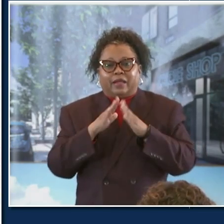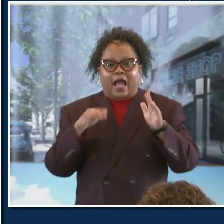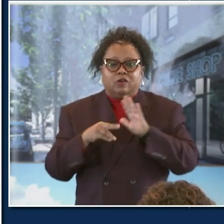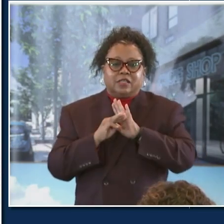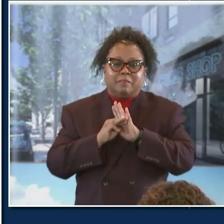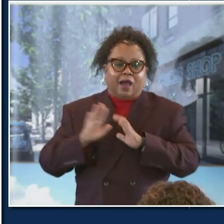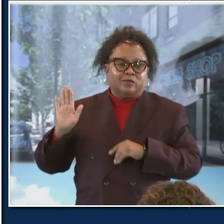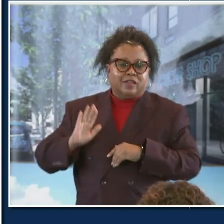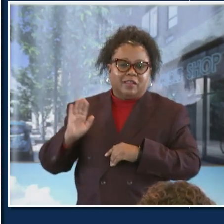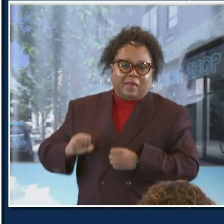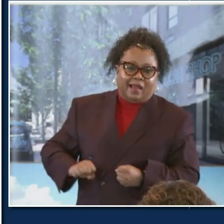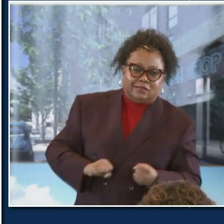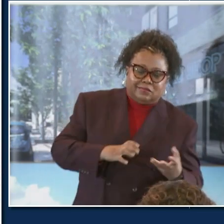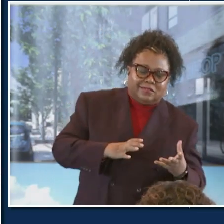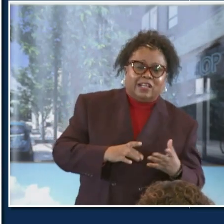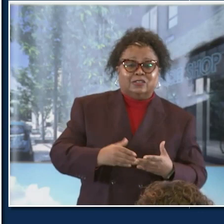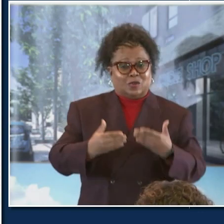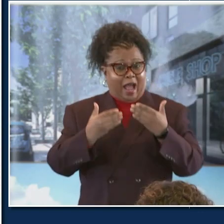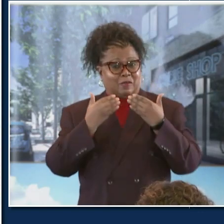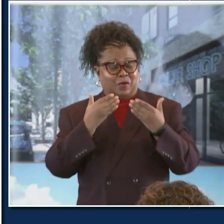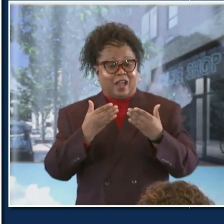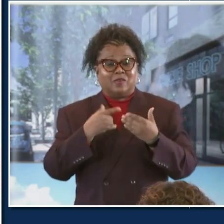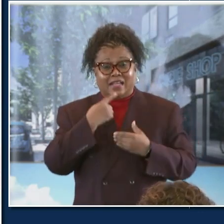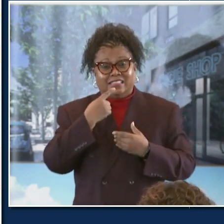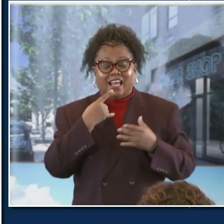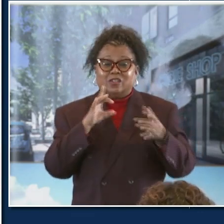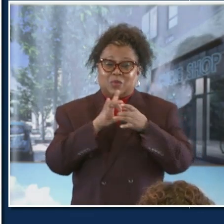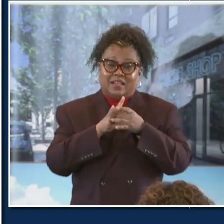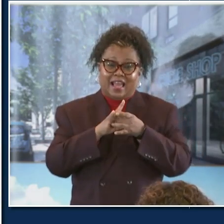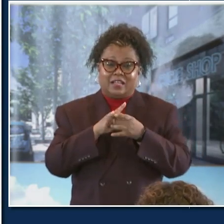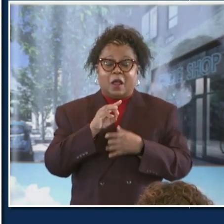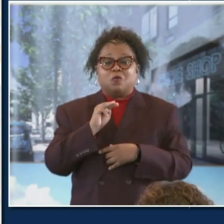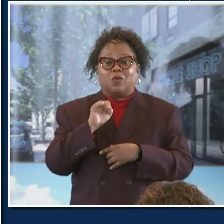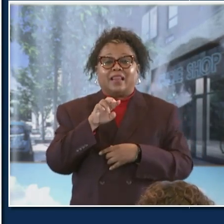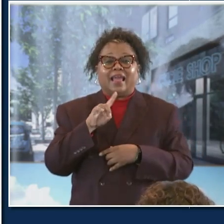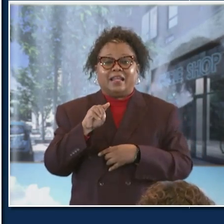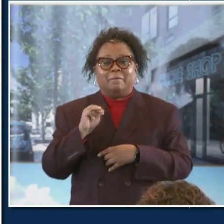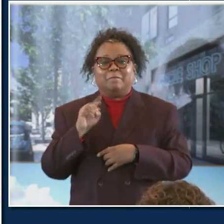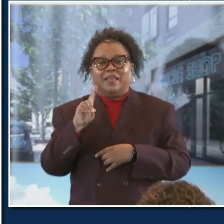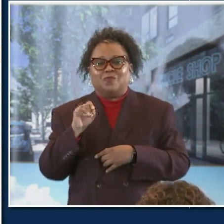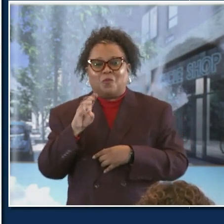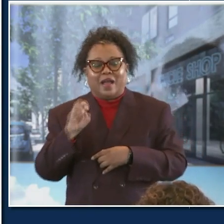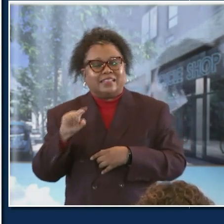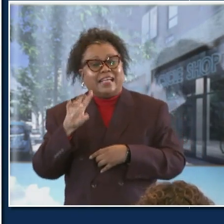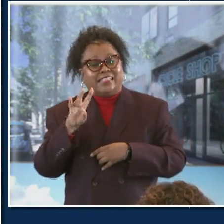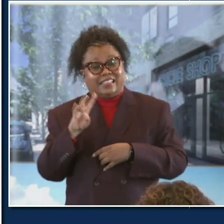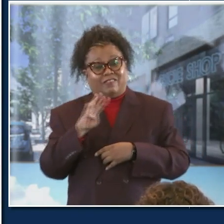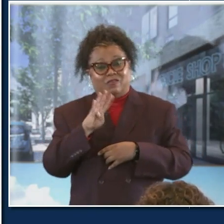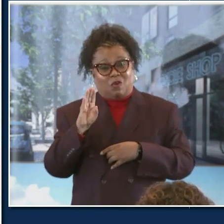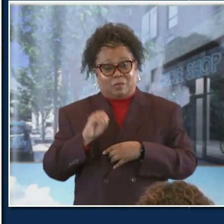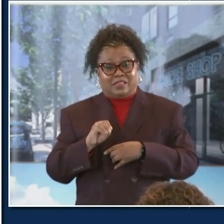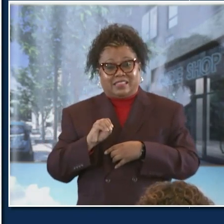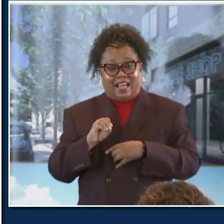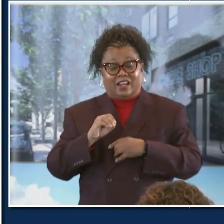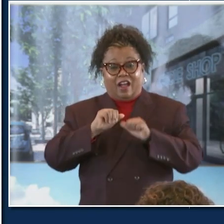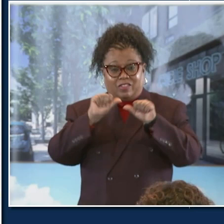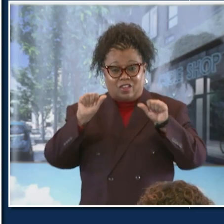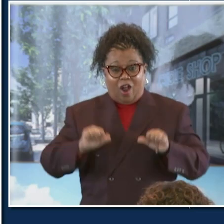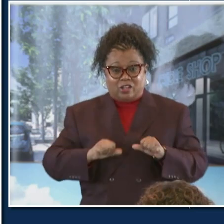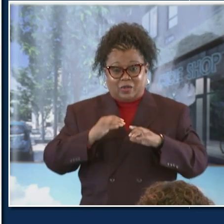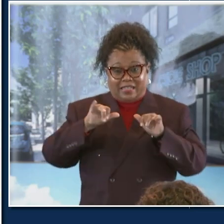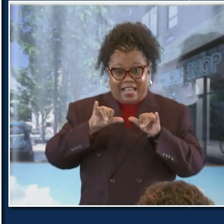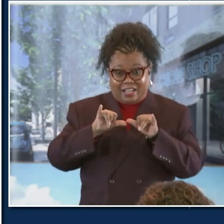of the past. So I'm grateful, as I said, to Related Midwest. 74% of the architecture and engineering